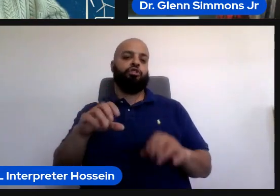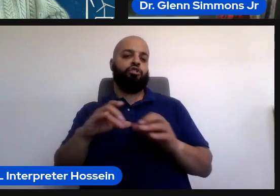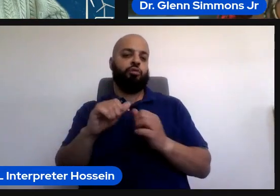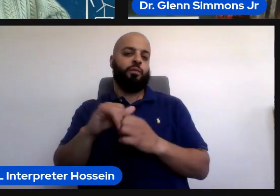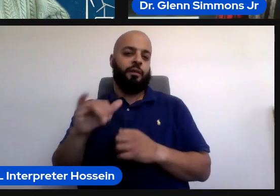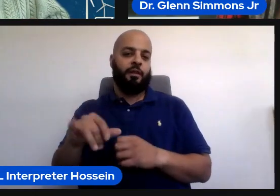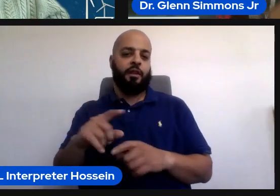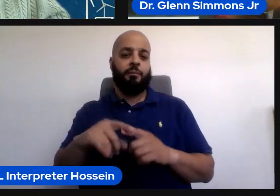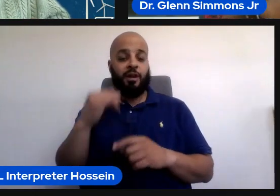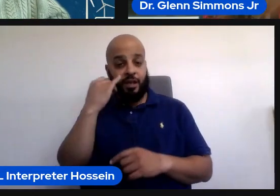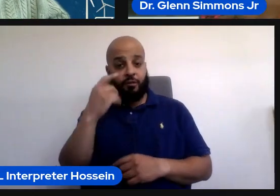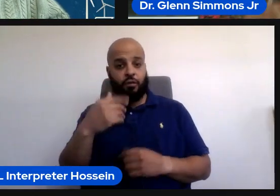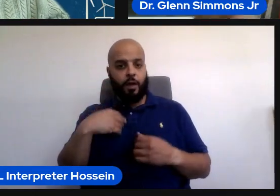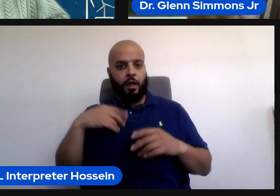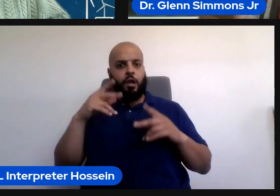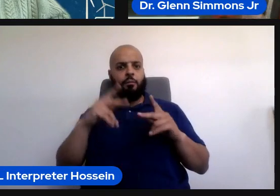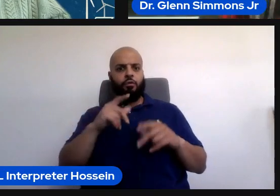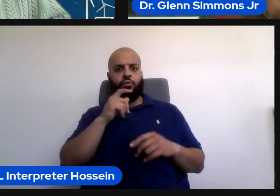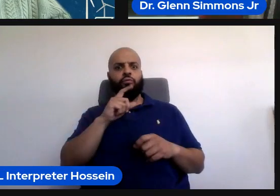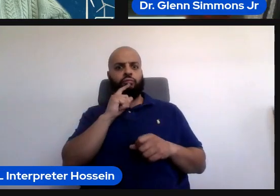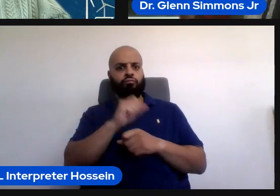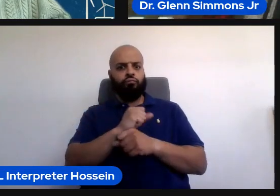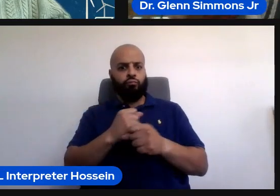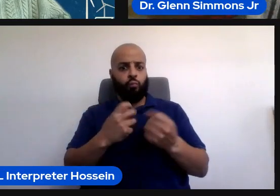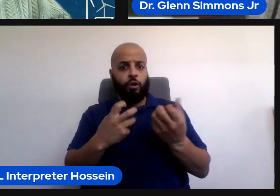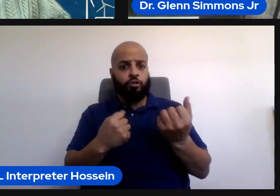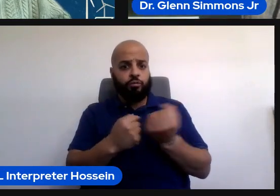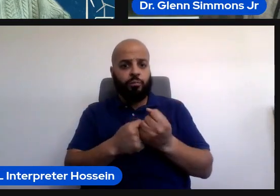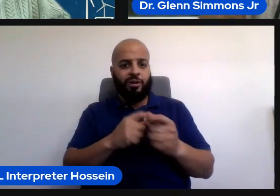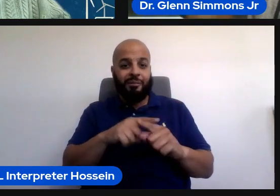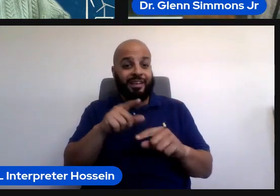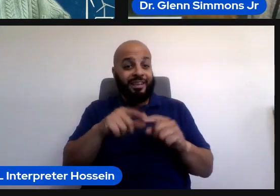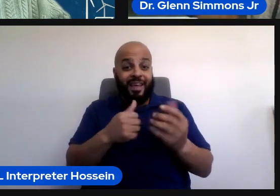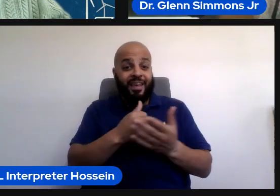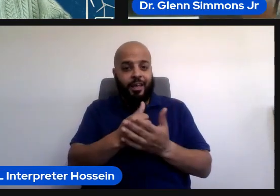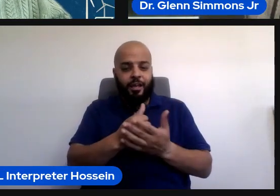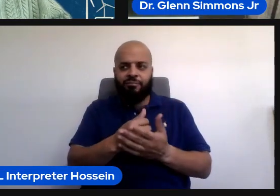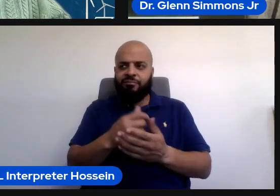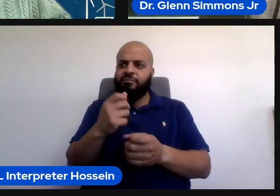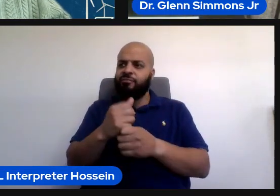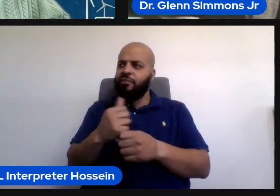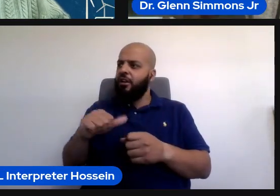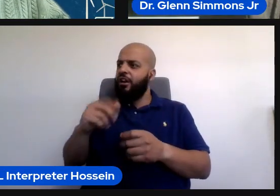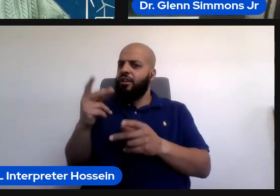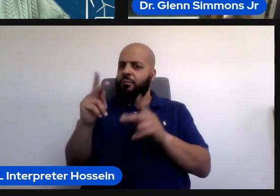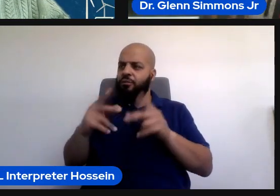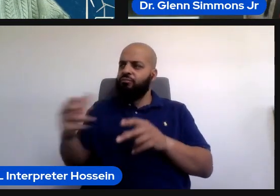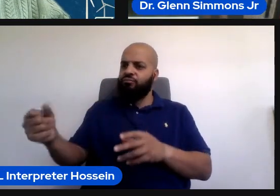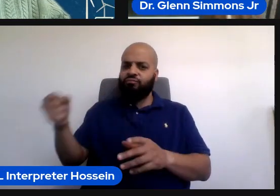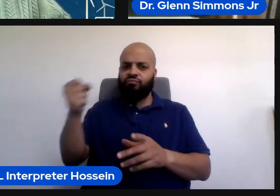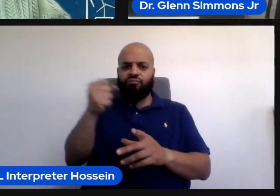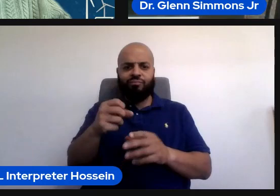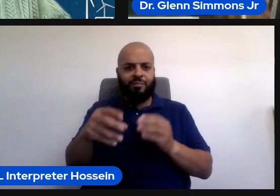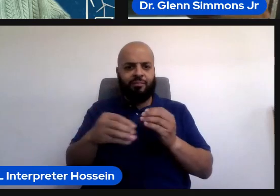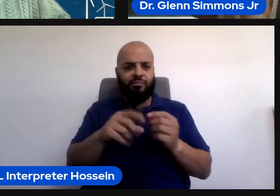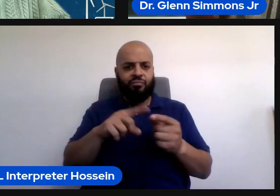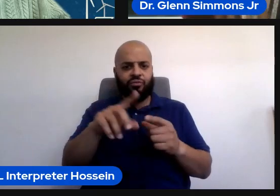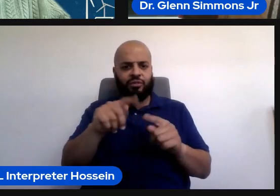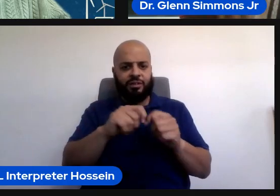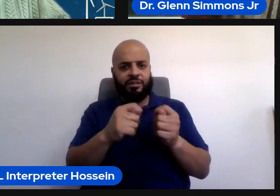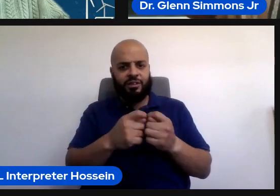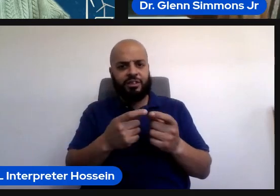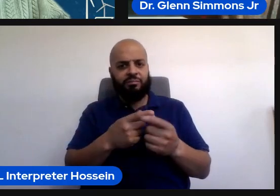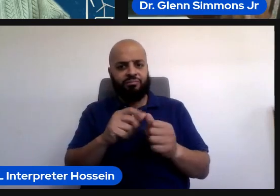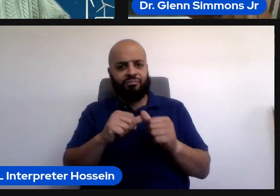somebody who's generally supportive, but they just can't help you in that area, get another person, add them to your team, and keep moving. And those things have to happen at the same time,